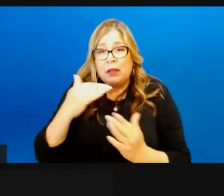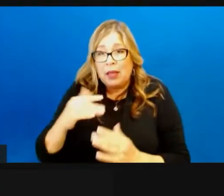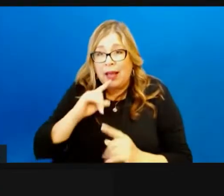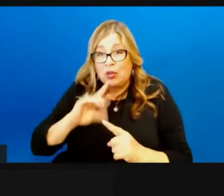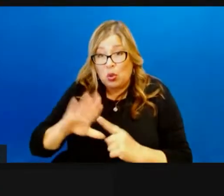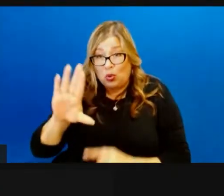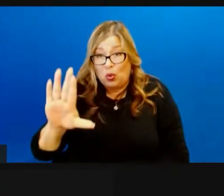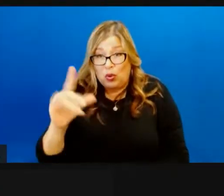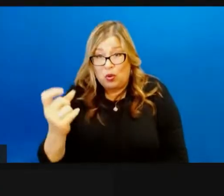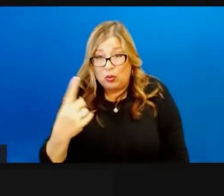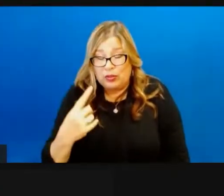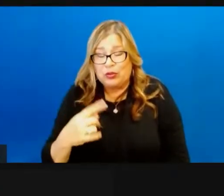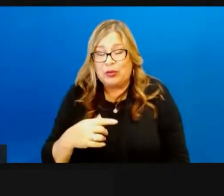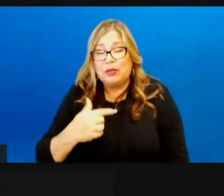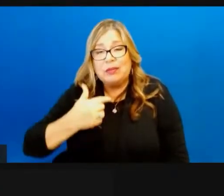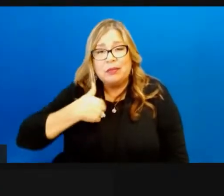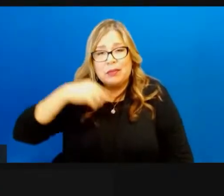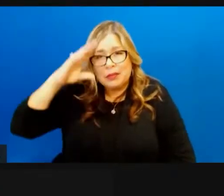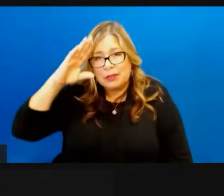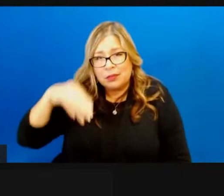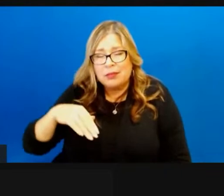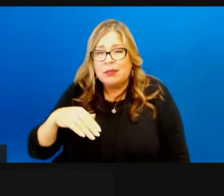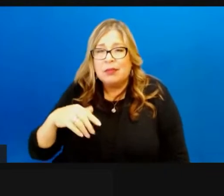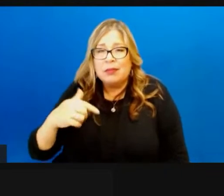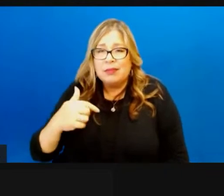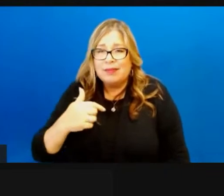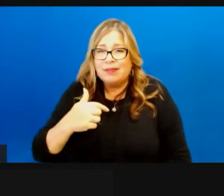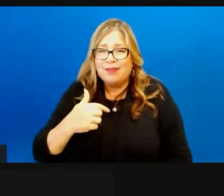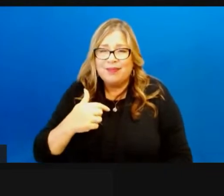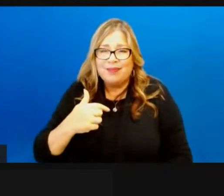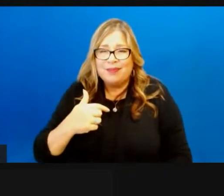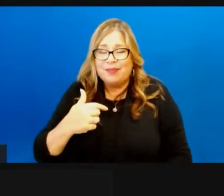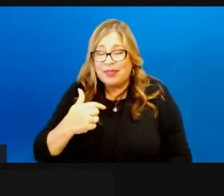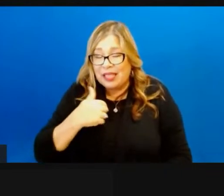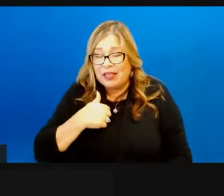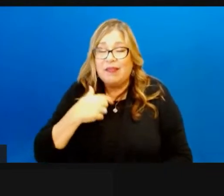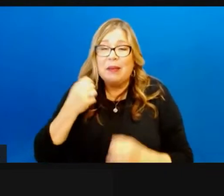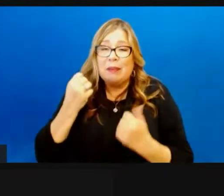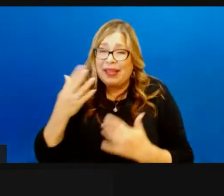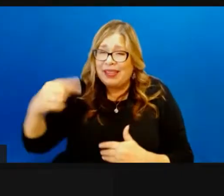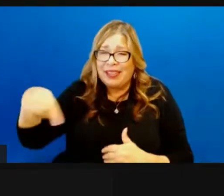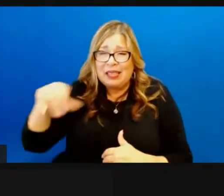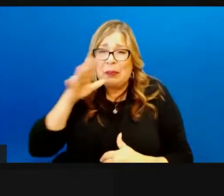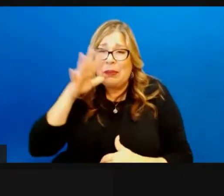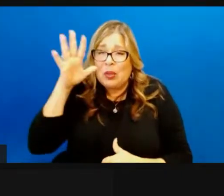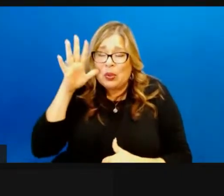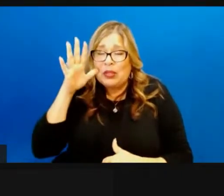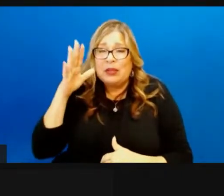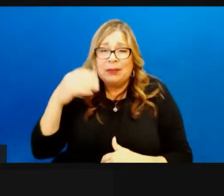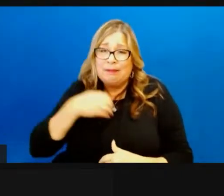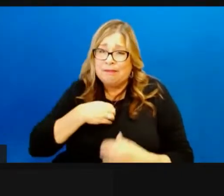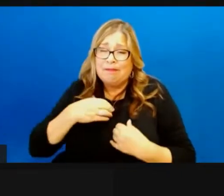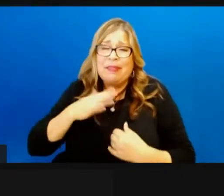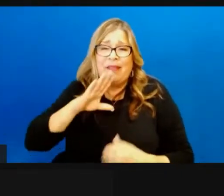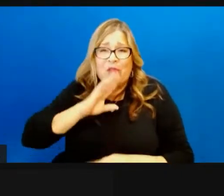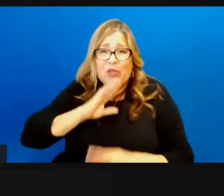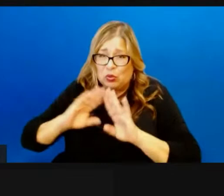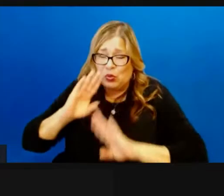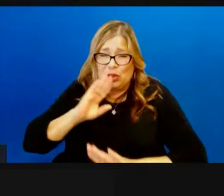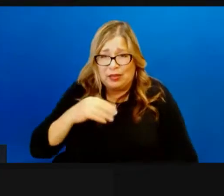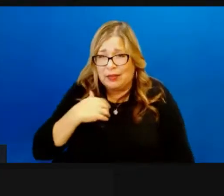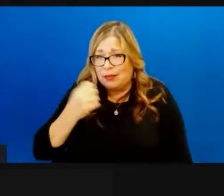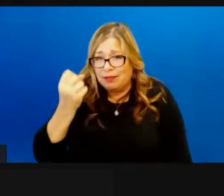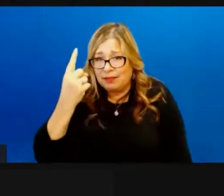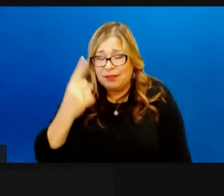listen to the frustration from many California parents. And I would say the message